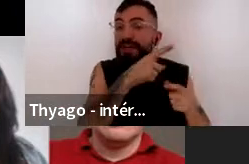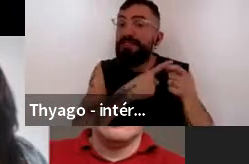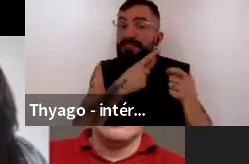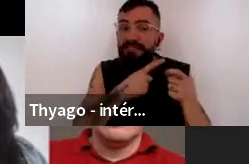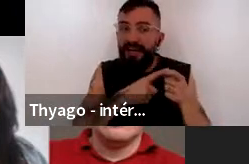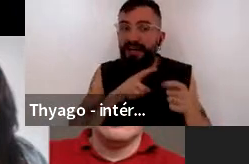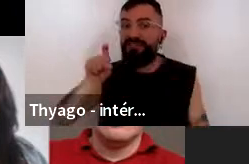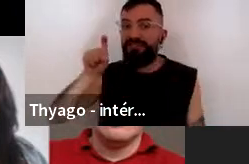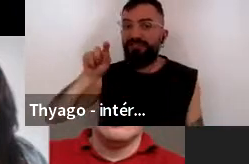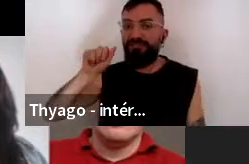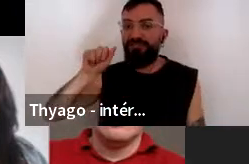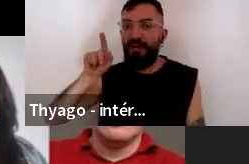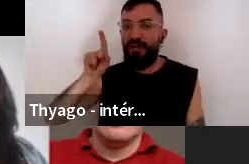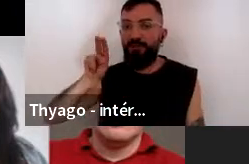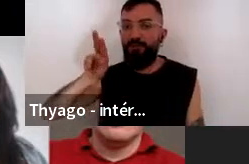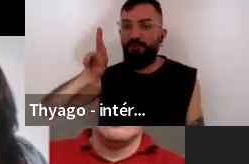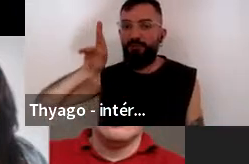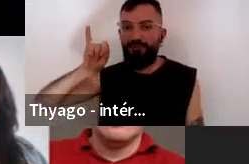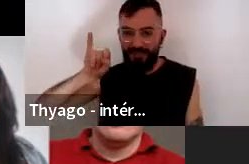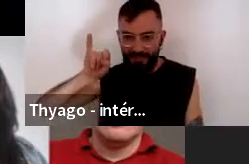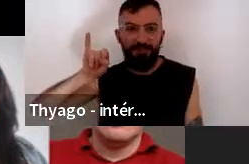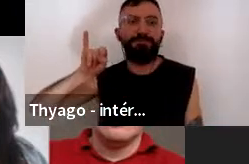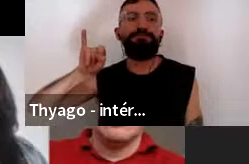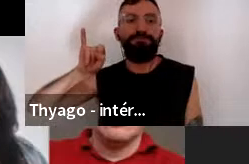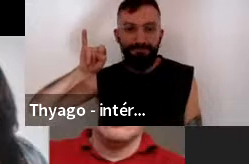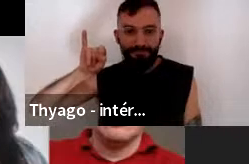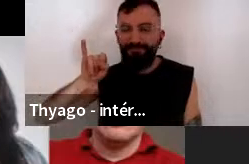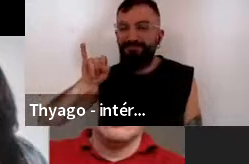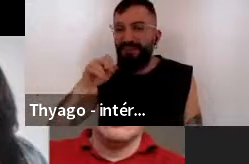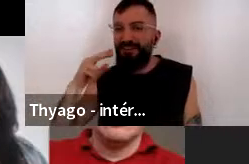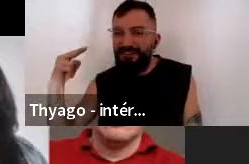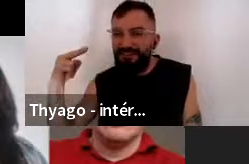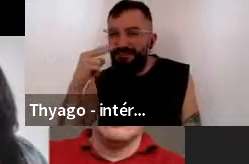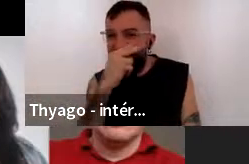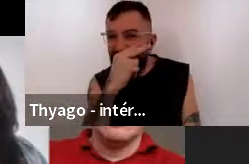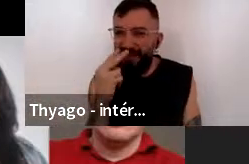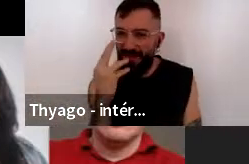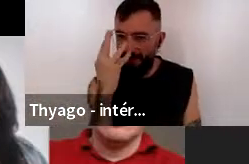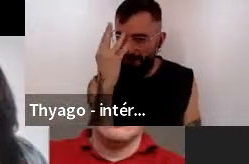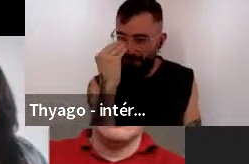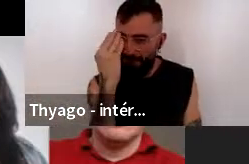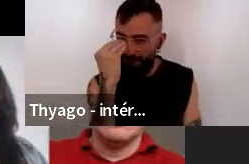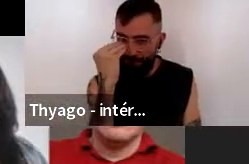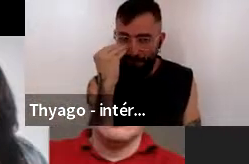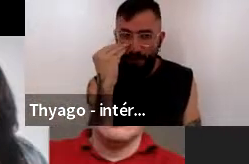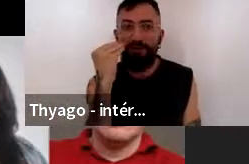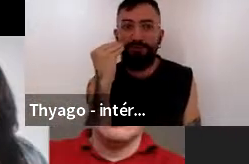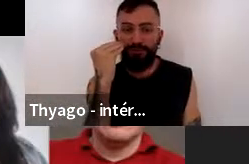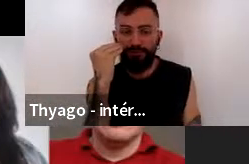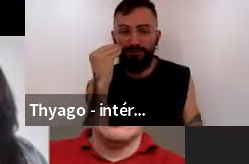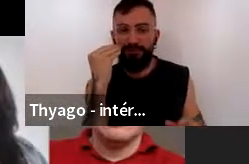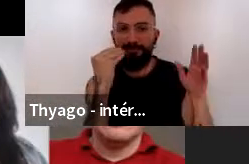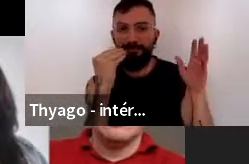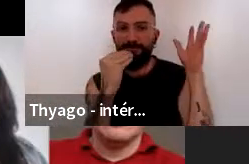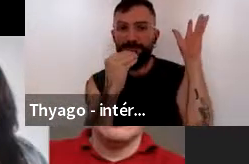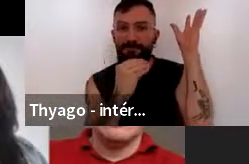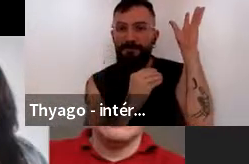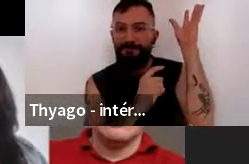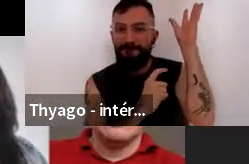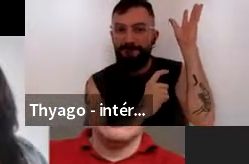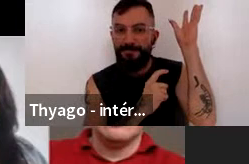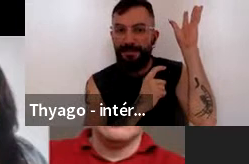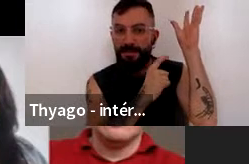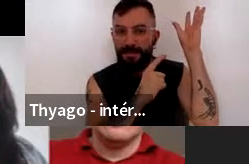Chapuri. So we can't see any influence from Portuguese in the sign, so no letters at